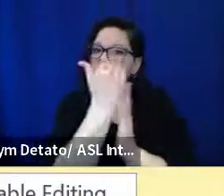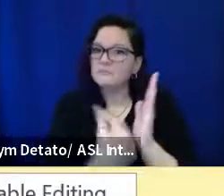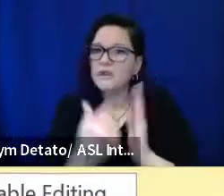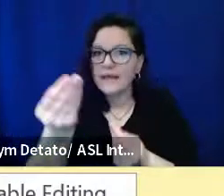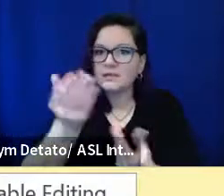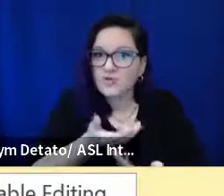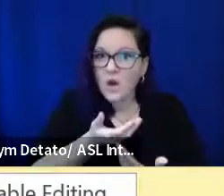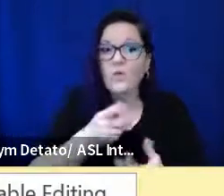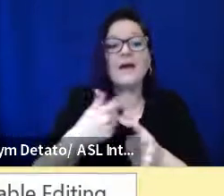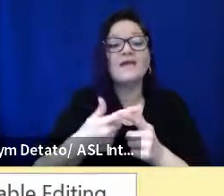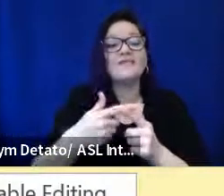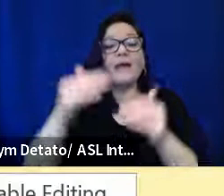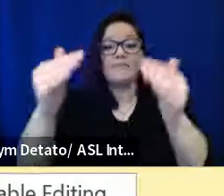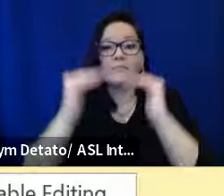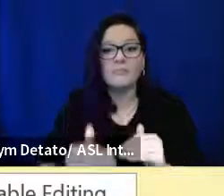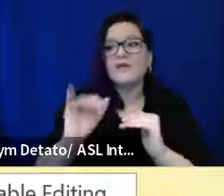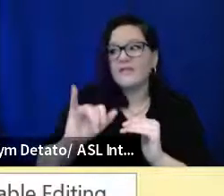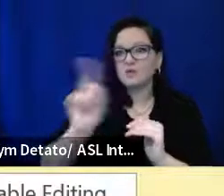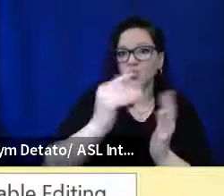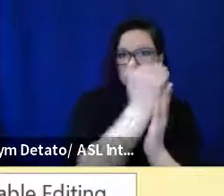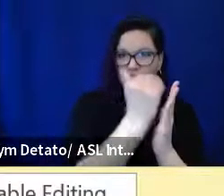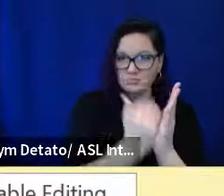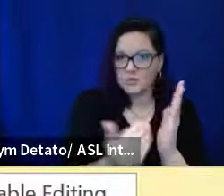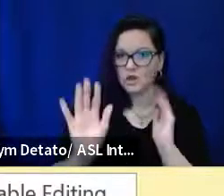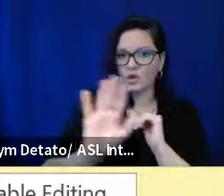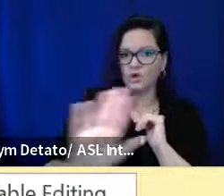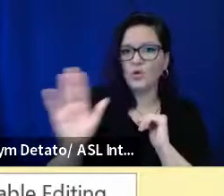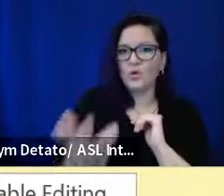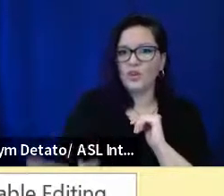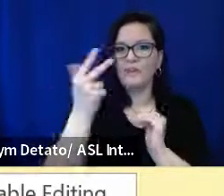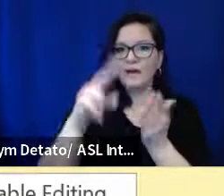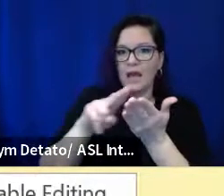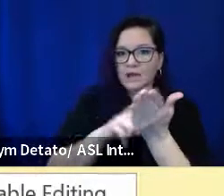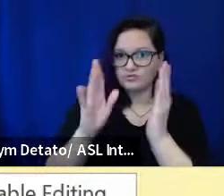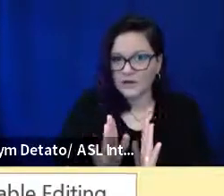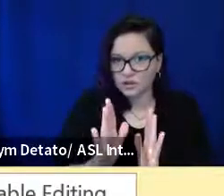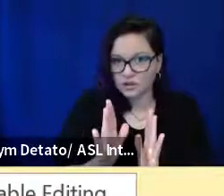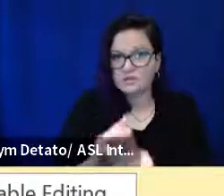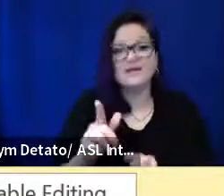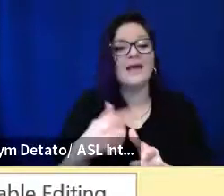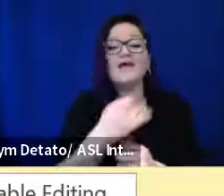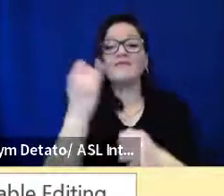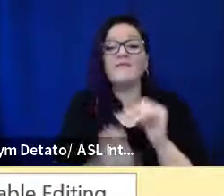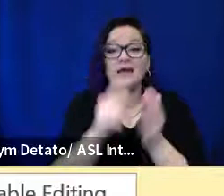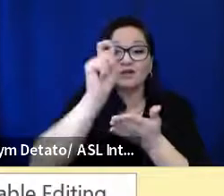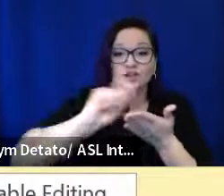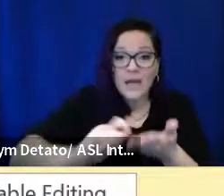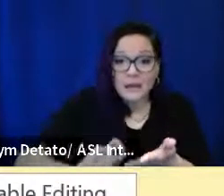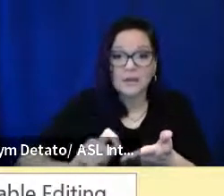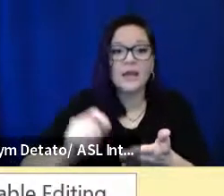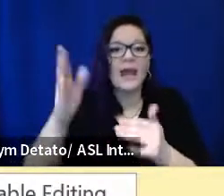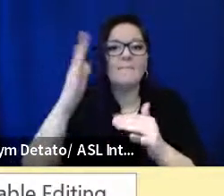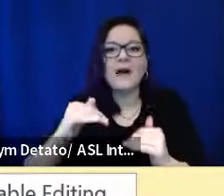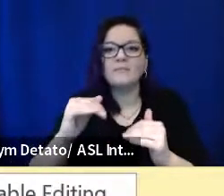contractors that you are selecting. And this is just the final checklist to make sure you have everything in order. There's that statement of permission